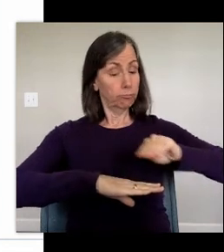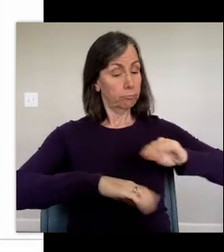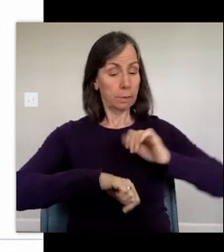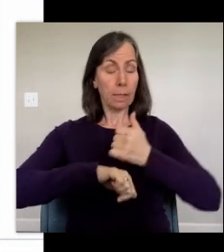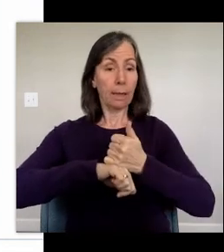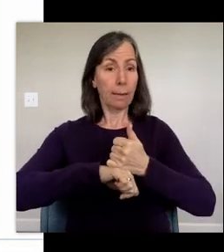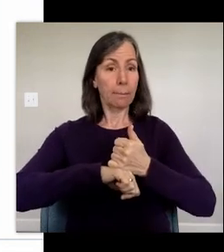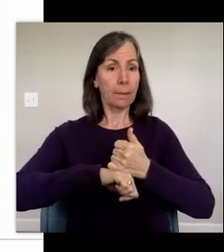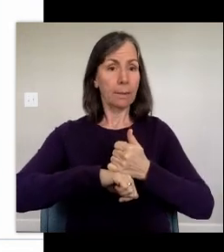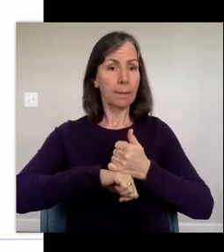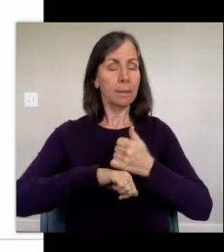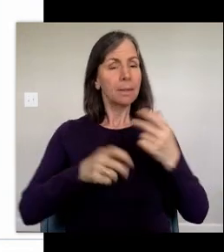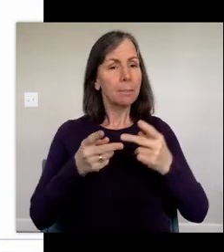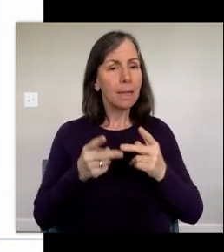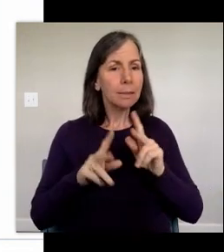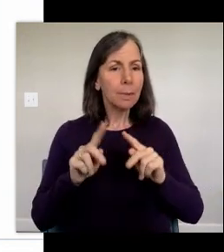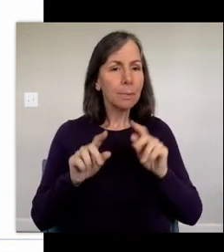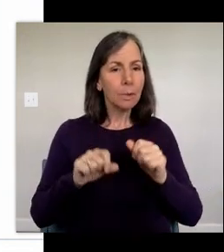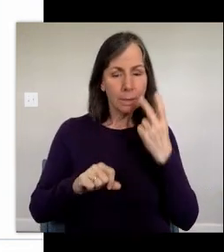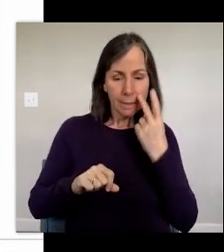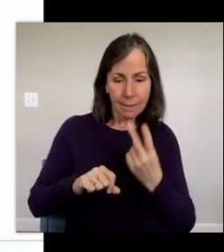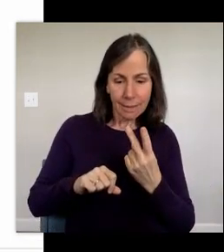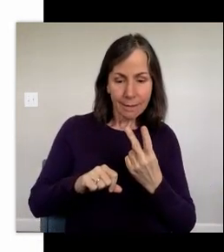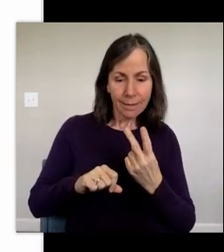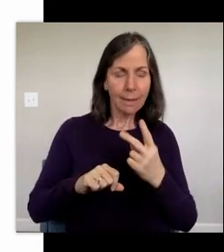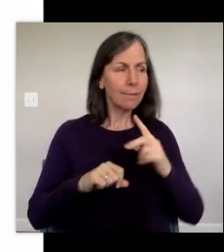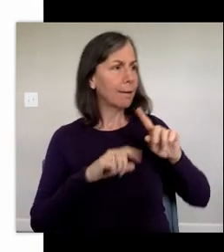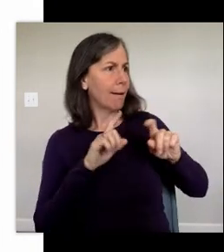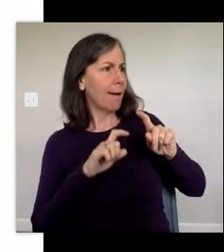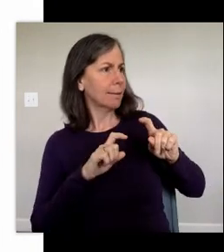where people could see it and ask you questions about it.